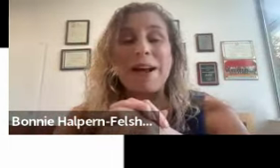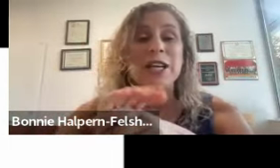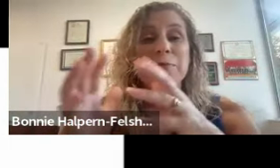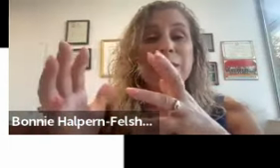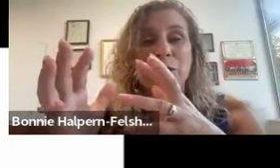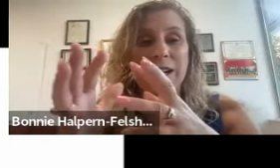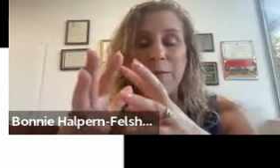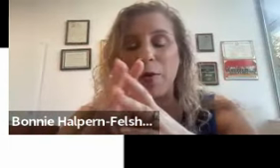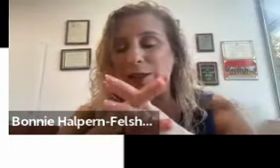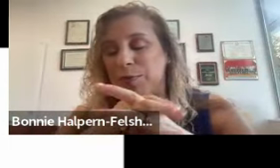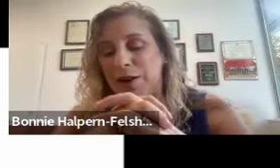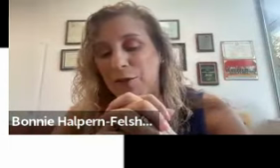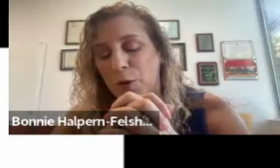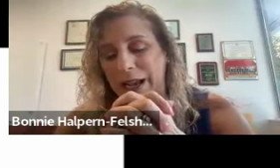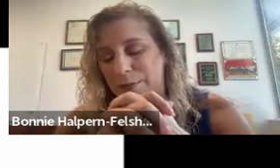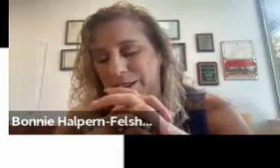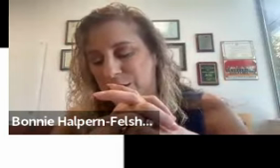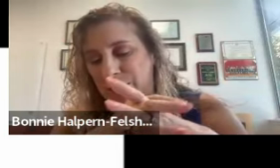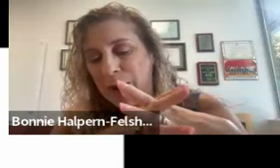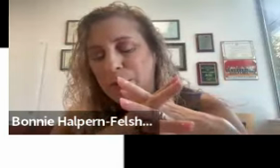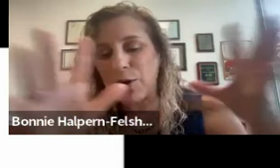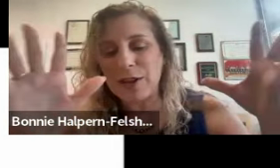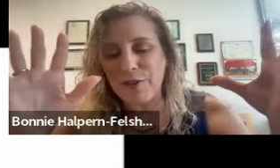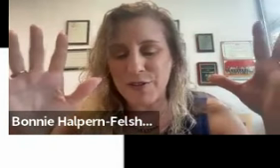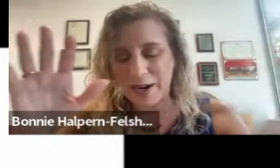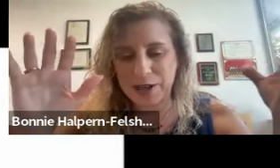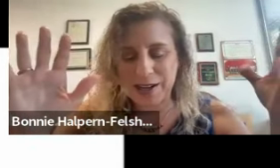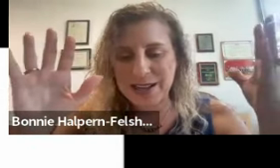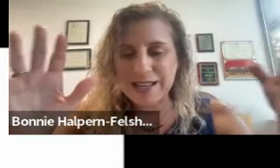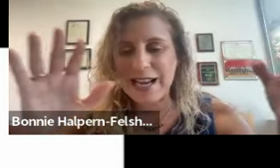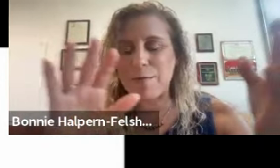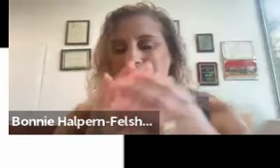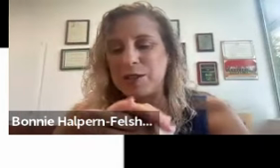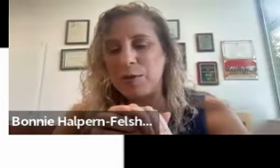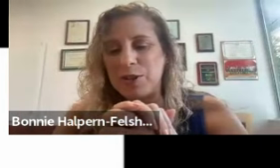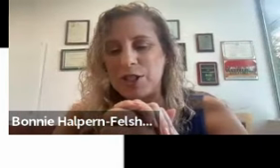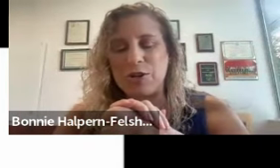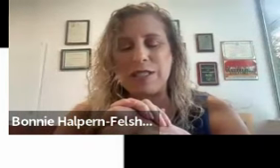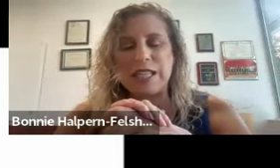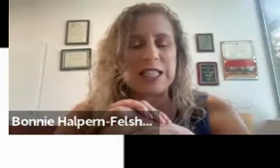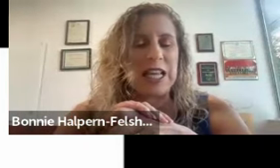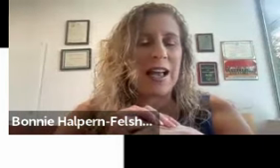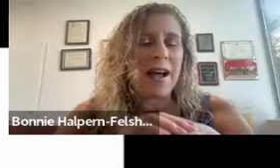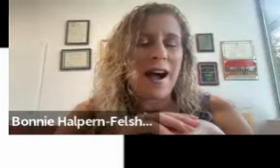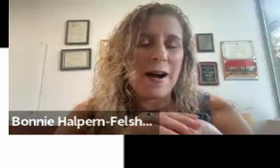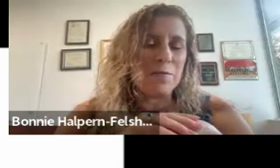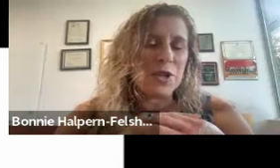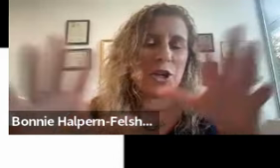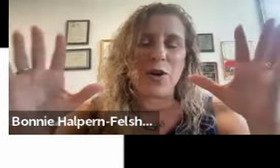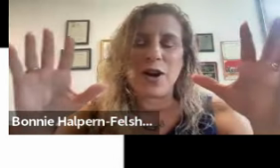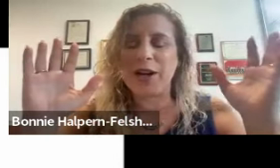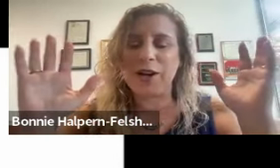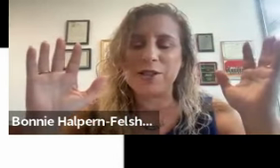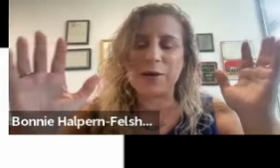pictures. I'm actually going to be in New York in a couple of weeks, but for a weekend, but that's just purely for fun. I'm going to take my husband who just turned 60 to